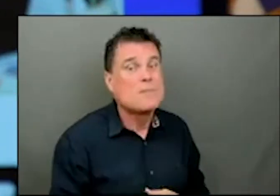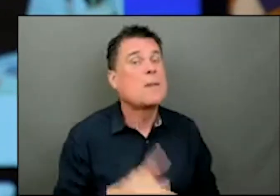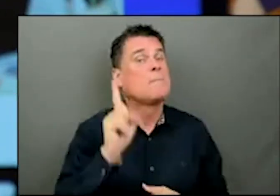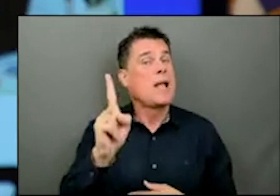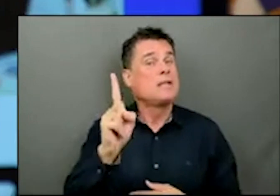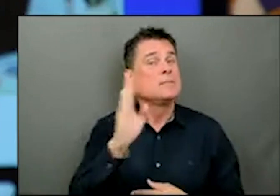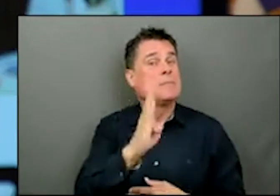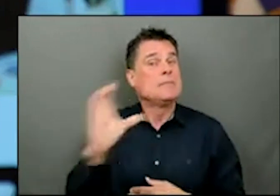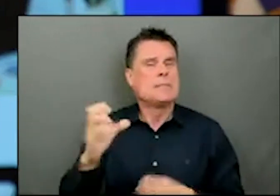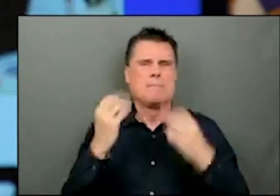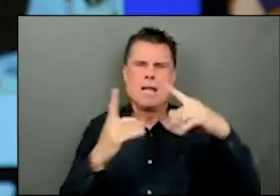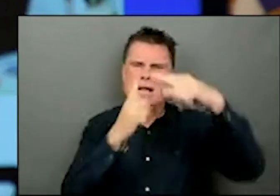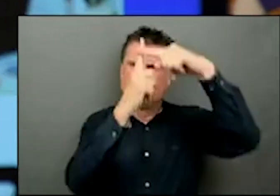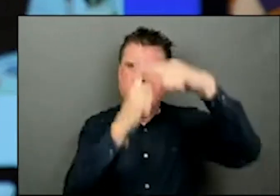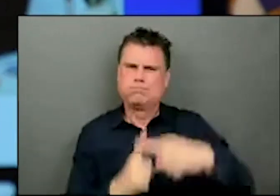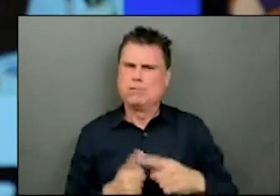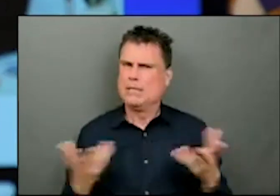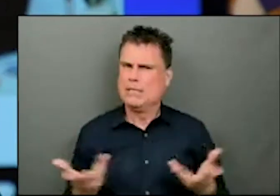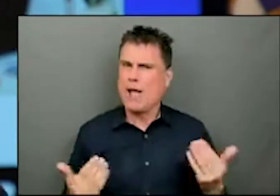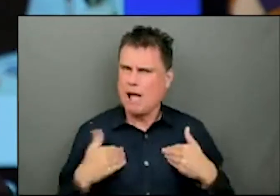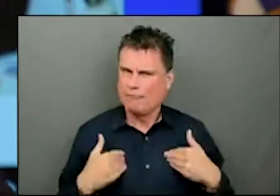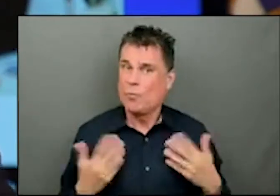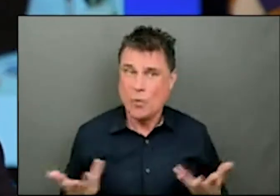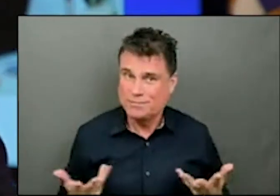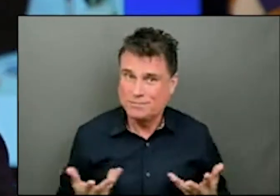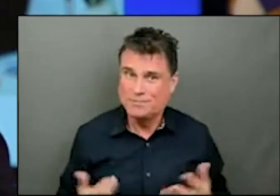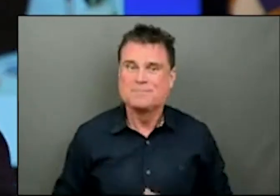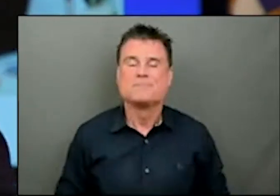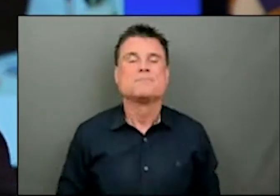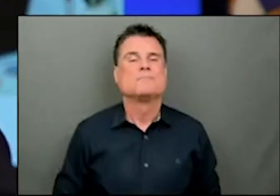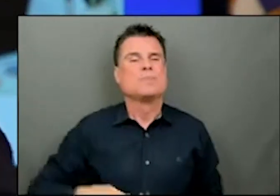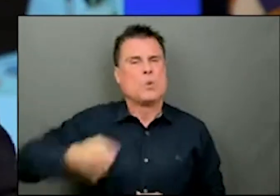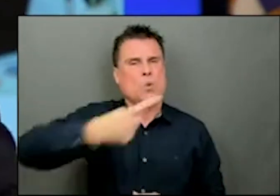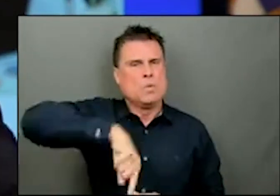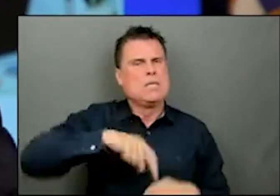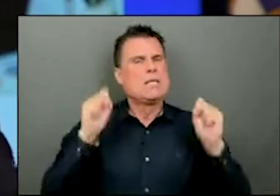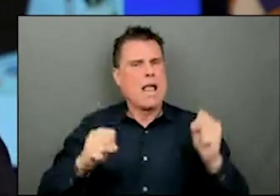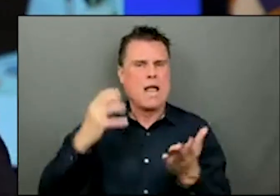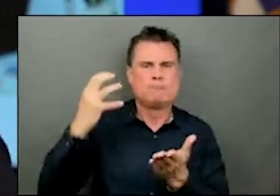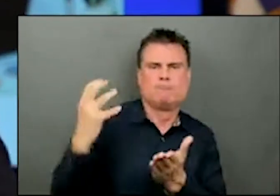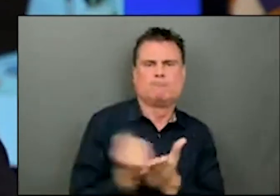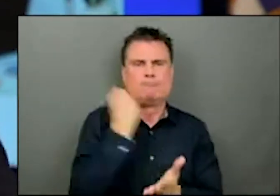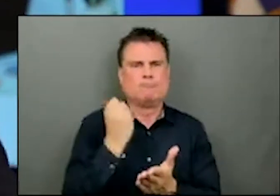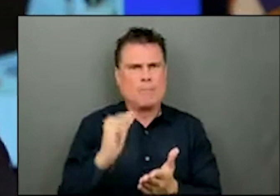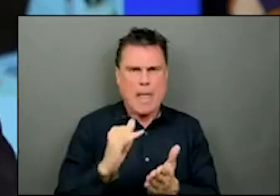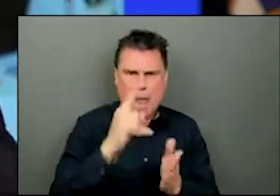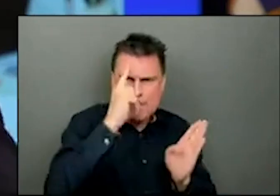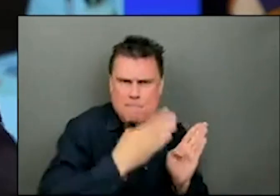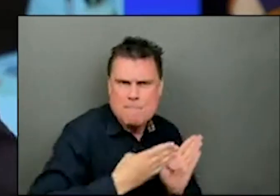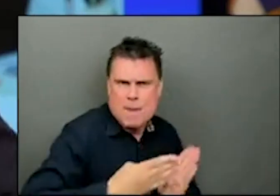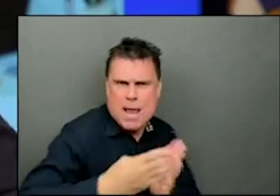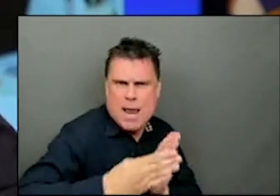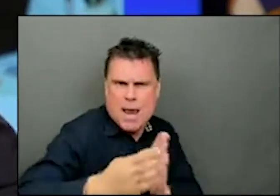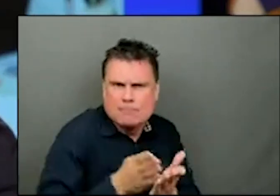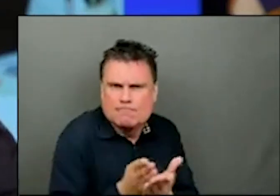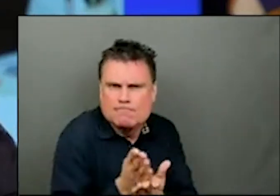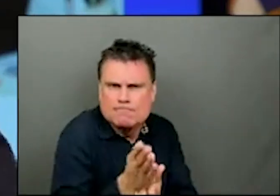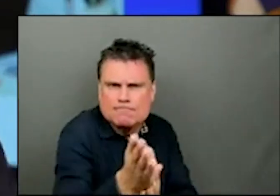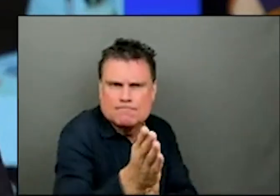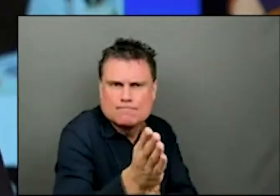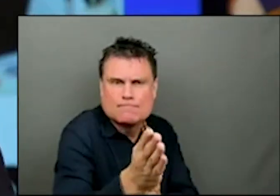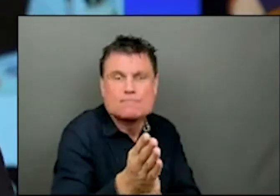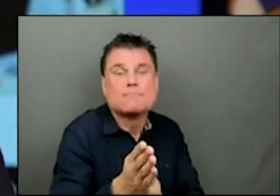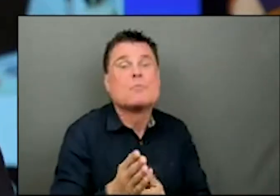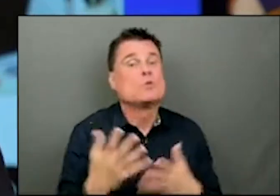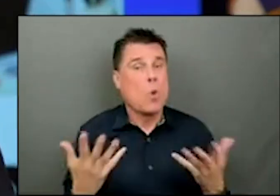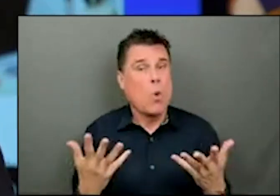and InBC is designed to make sure that we can take advantage of those strategic positions that we had pre-pandemic and will be stronger